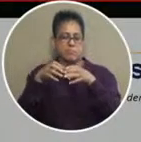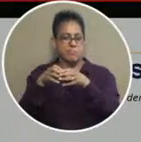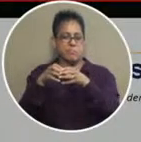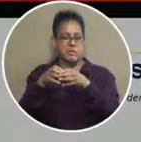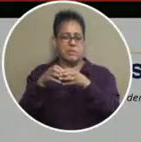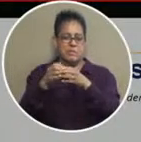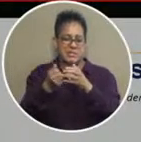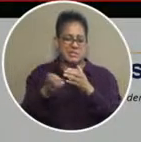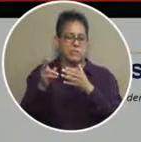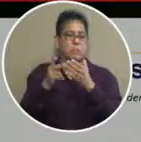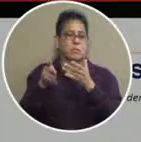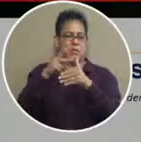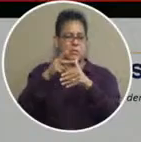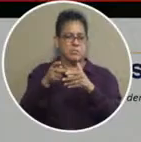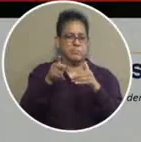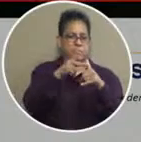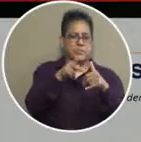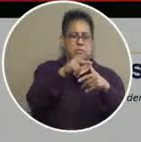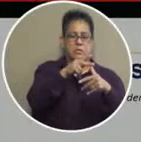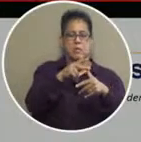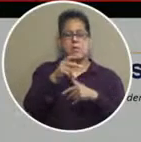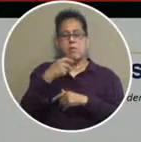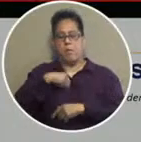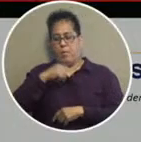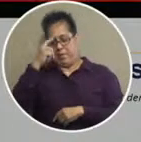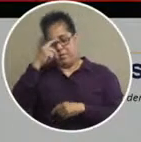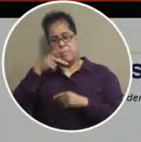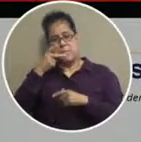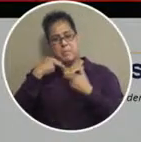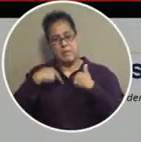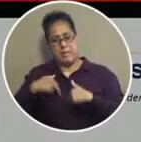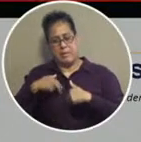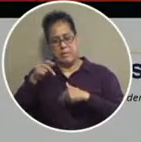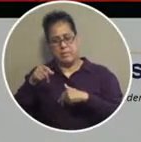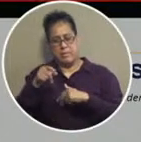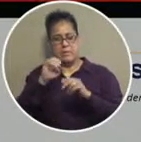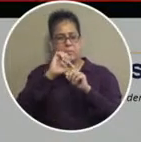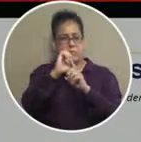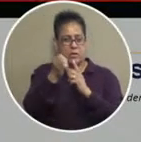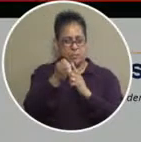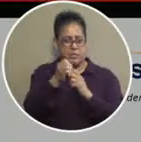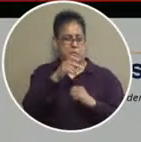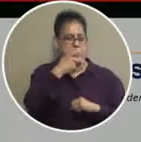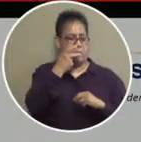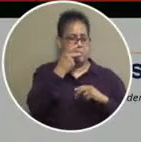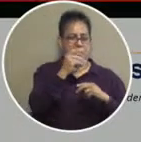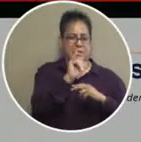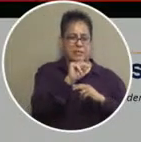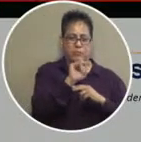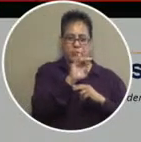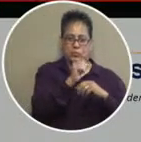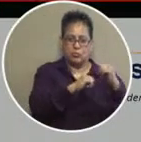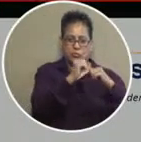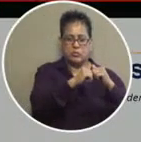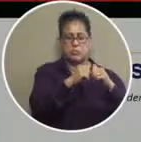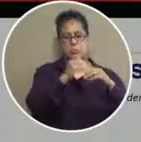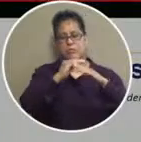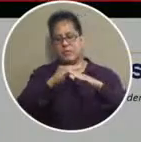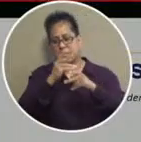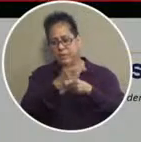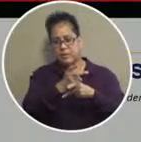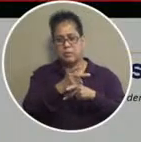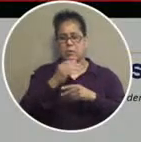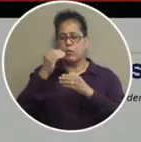multiple priorities, from what we traditionally think of as public health, to the environment, to public infrastructure, to preventative care, to